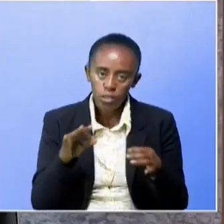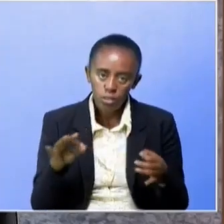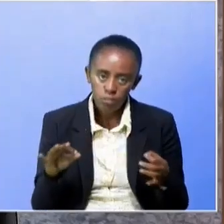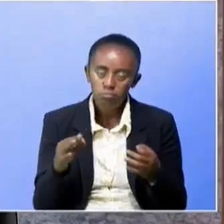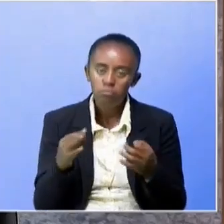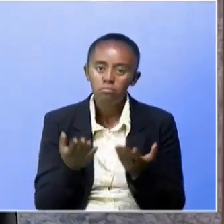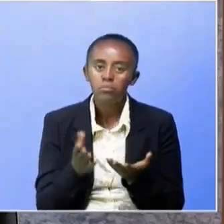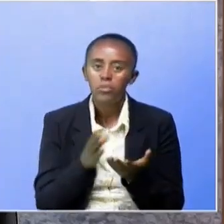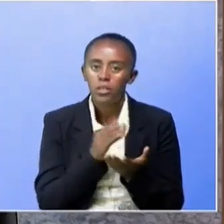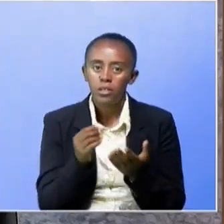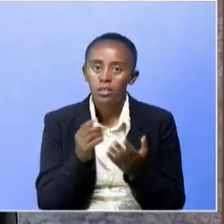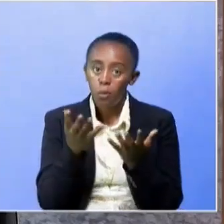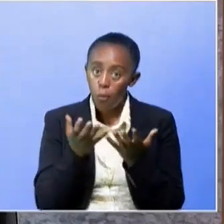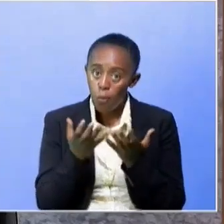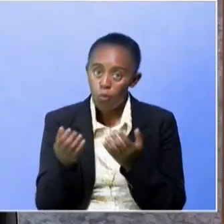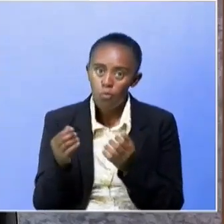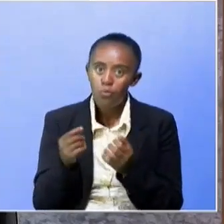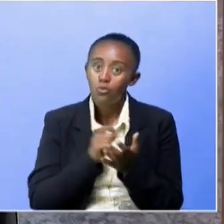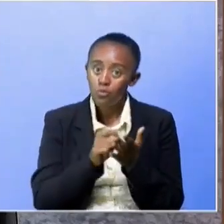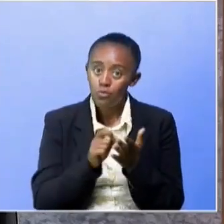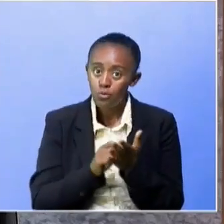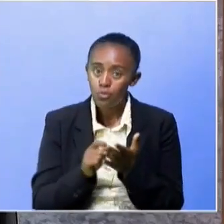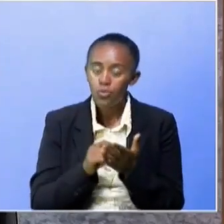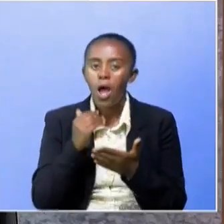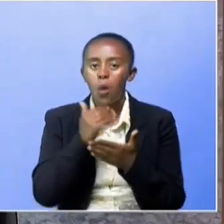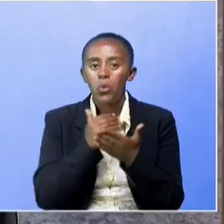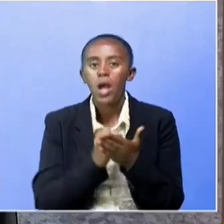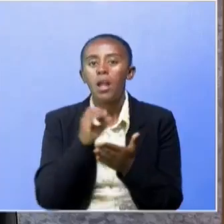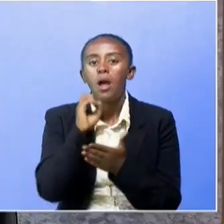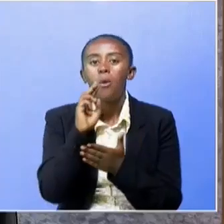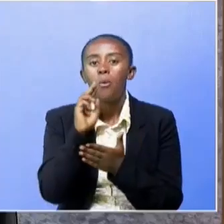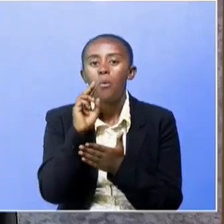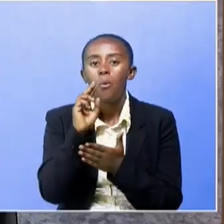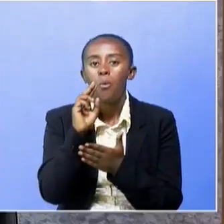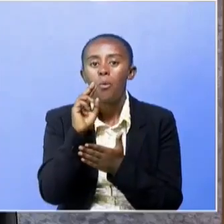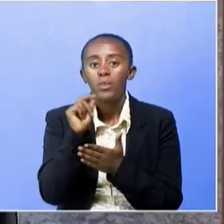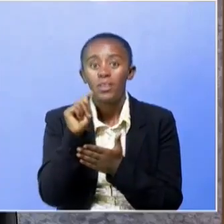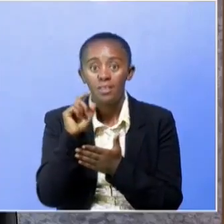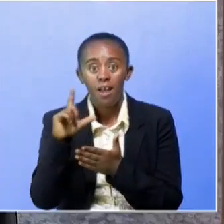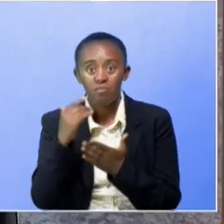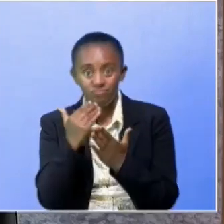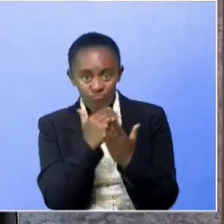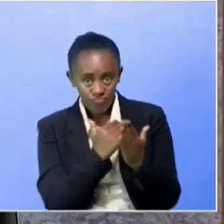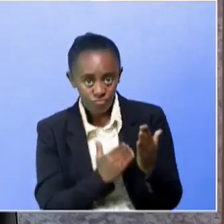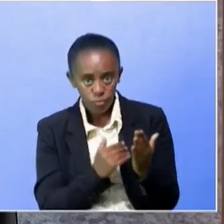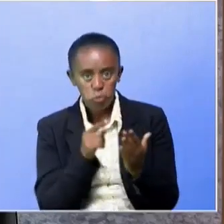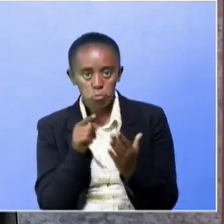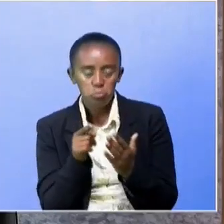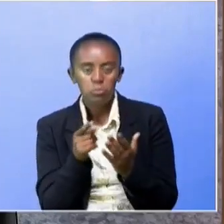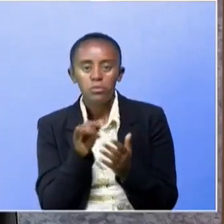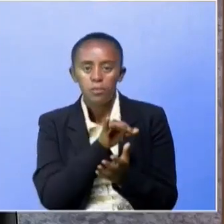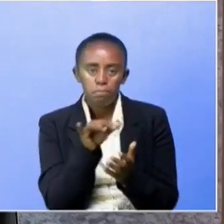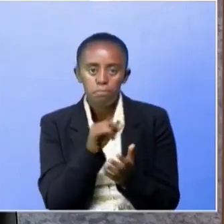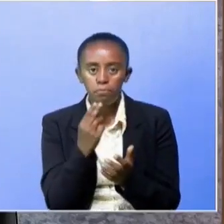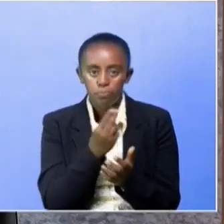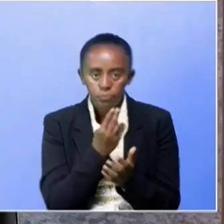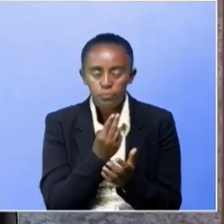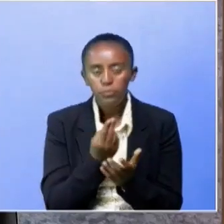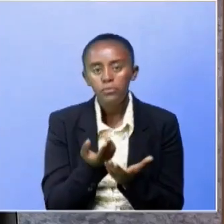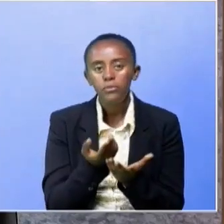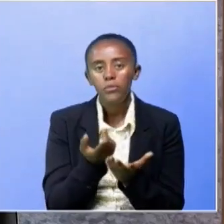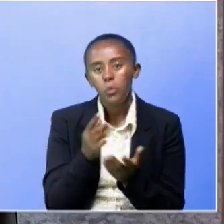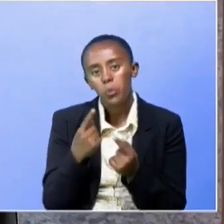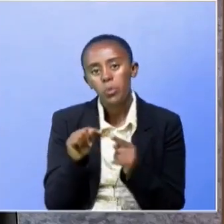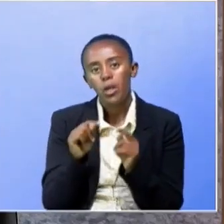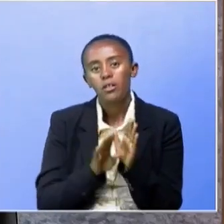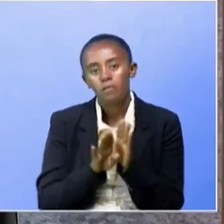it. And I want you to also use the outlines we used earlier and also use try